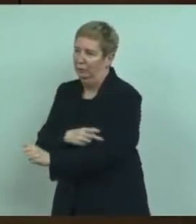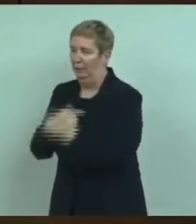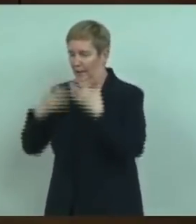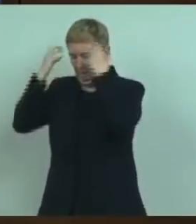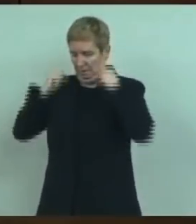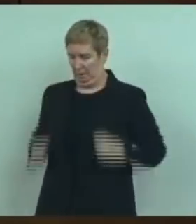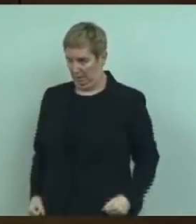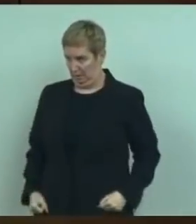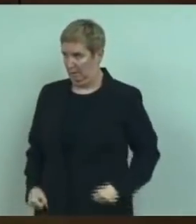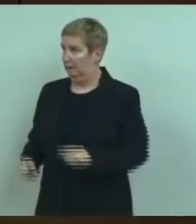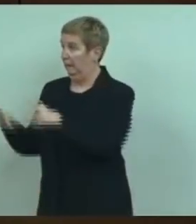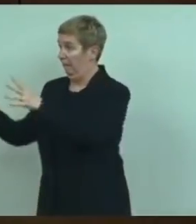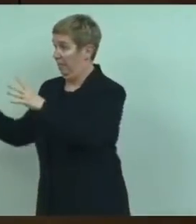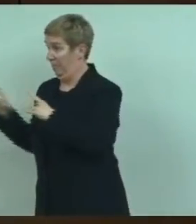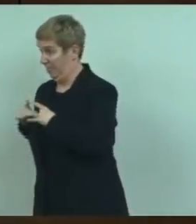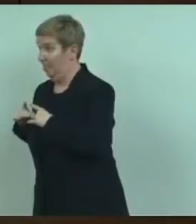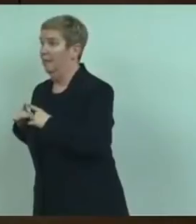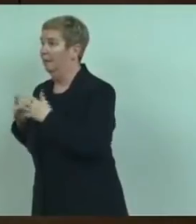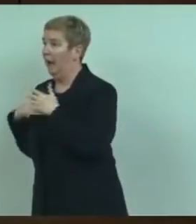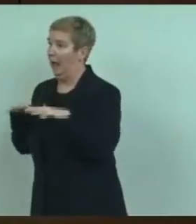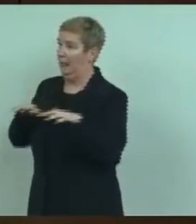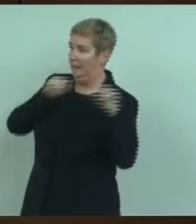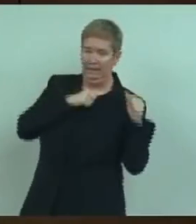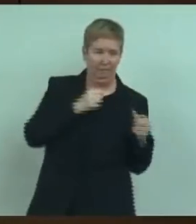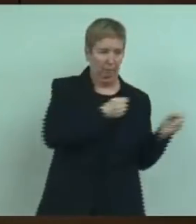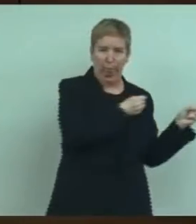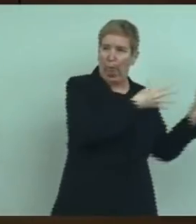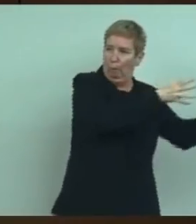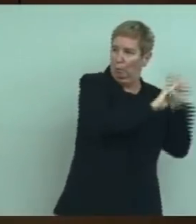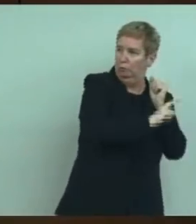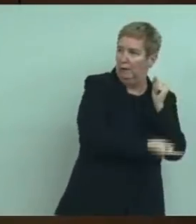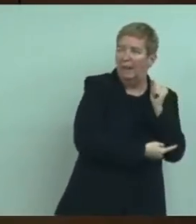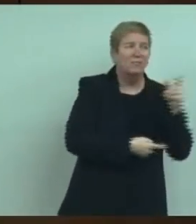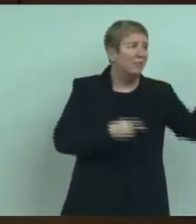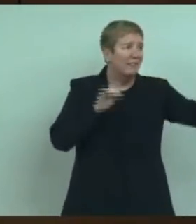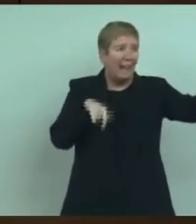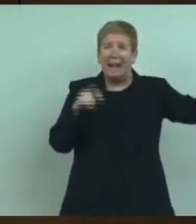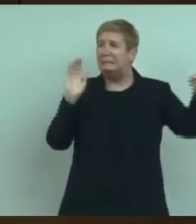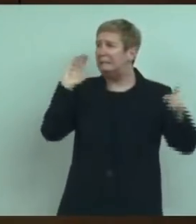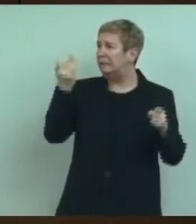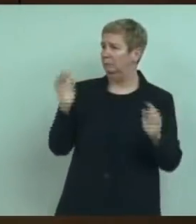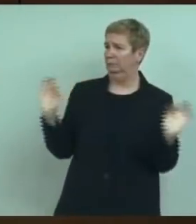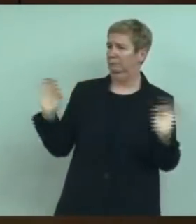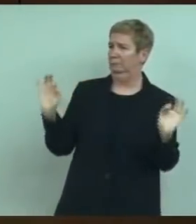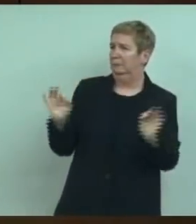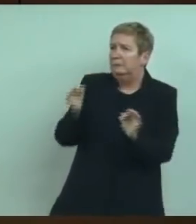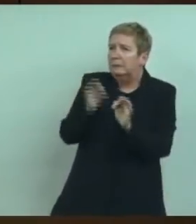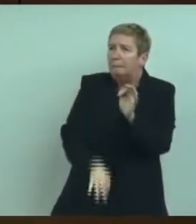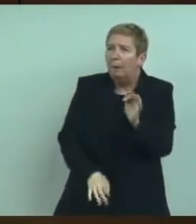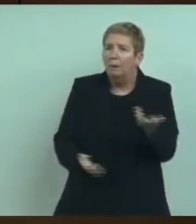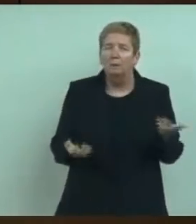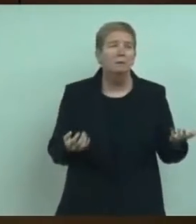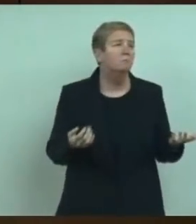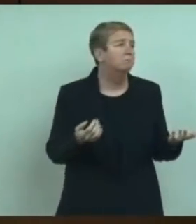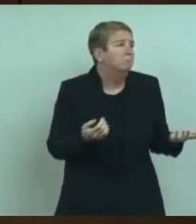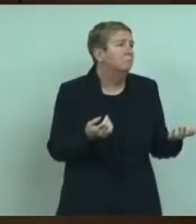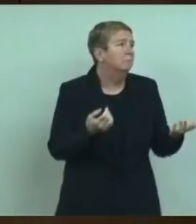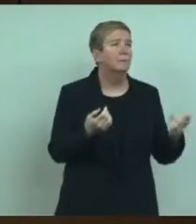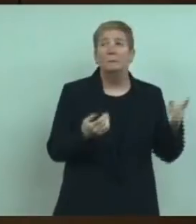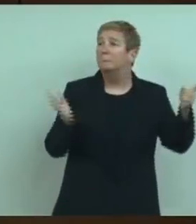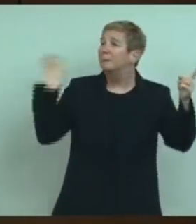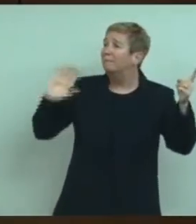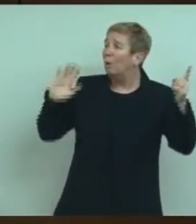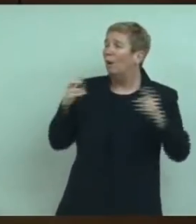discarded after you've come into contact with patients, and it seems simple enough. Well, where these were just a few